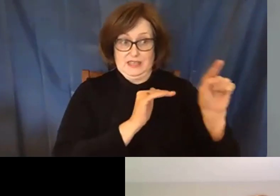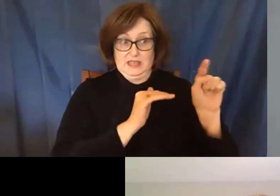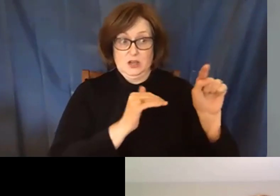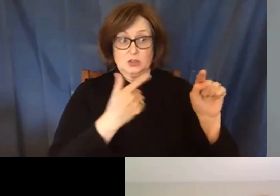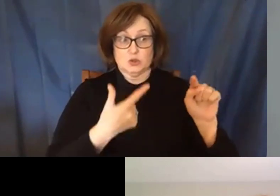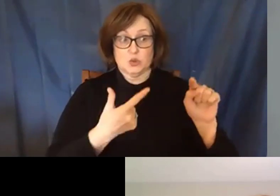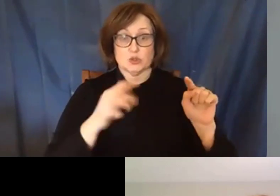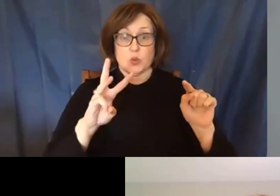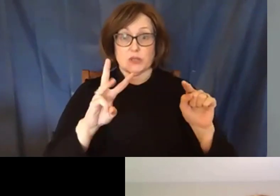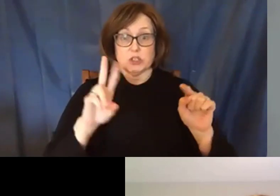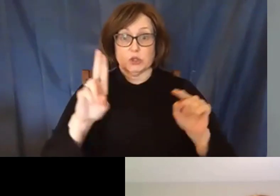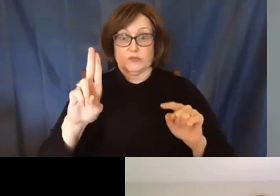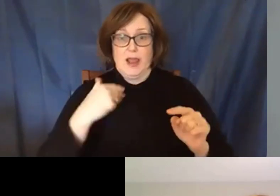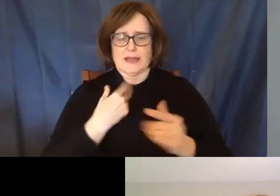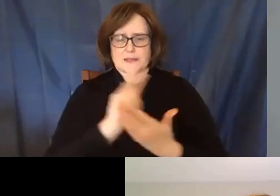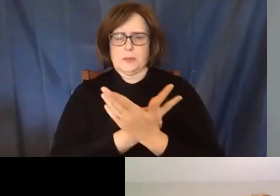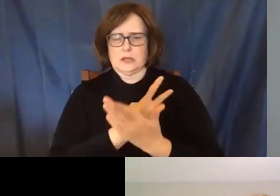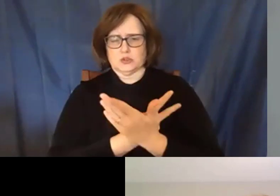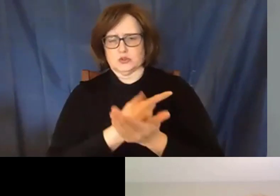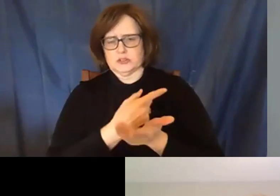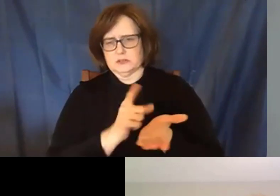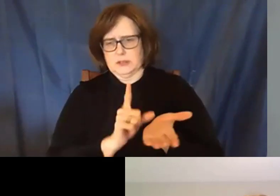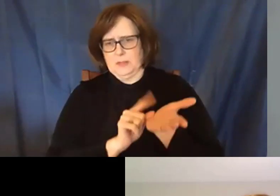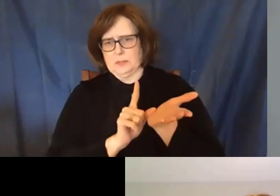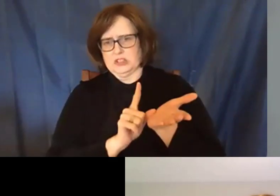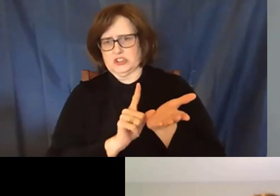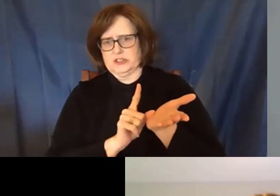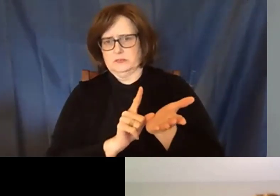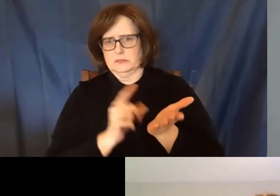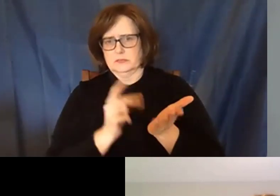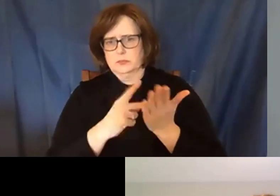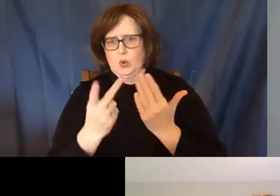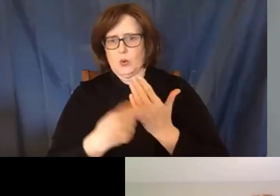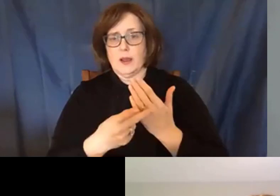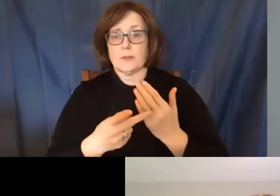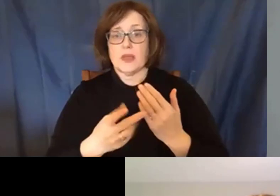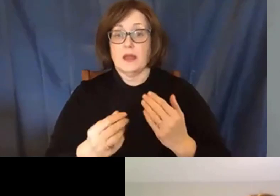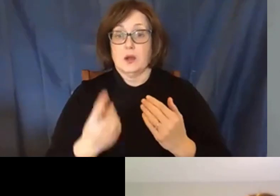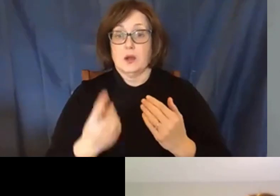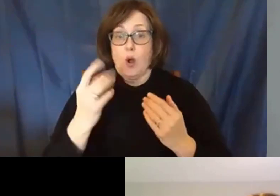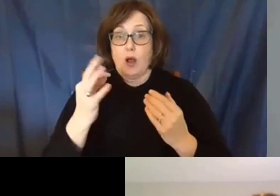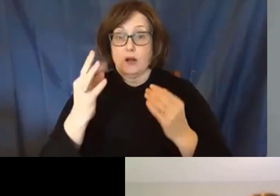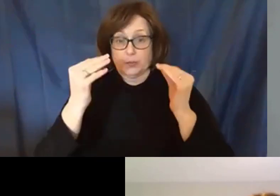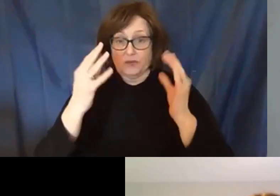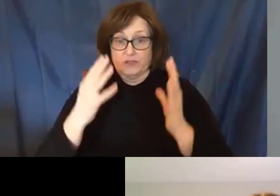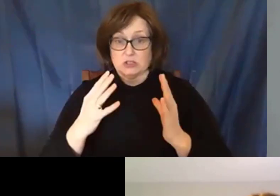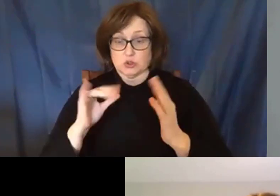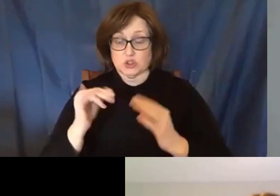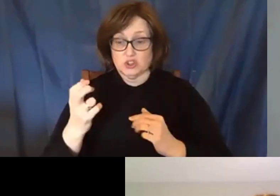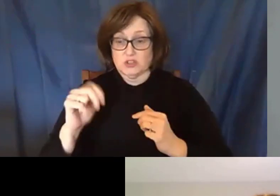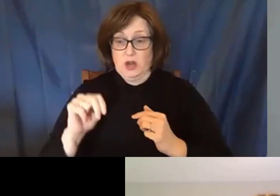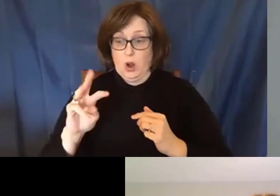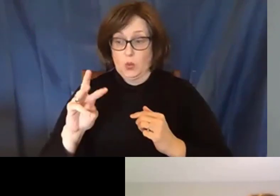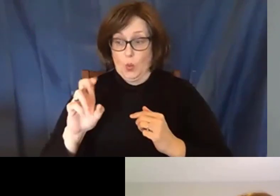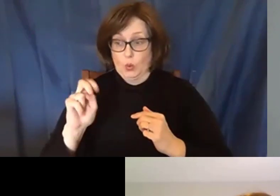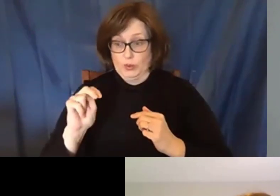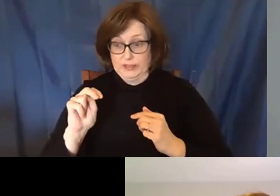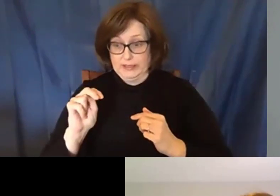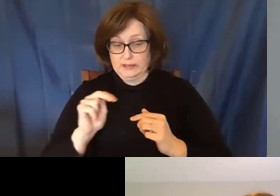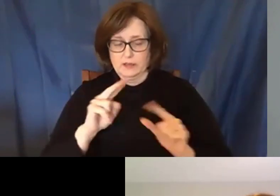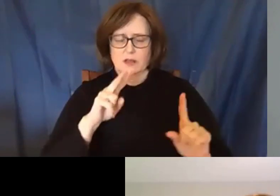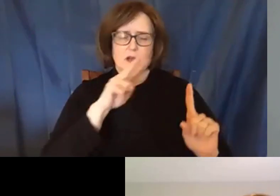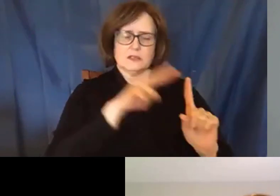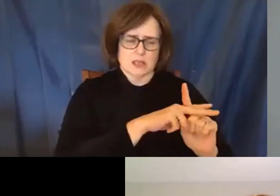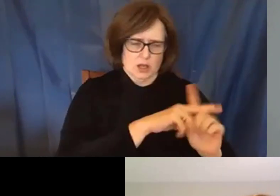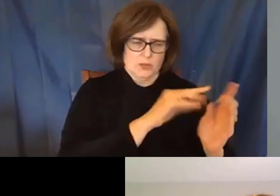program. And I know that one of the professors there, John Warren, he has his students read these testimonies.